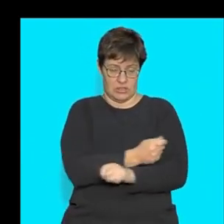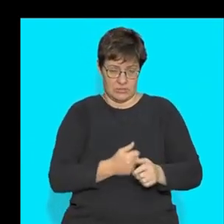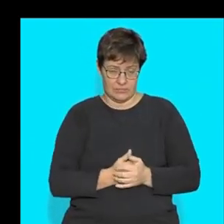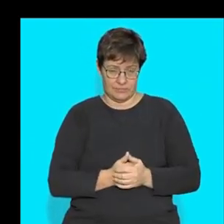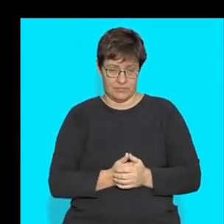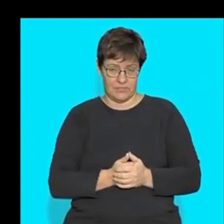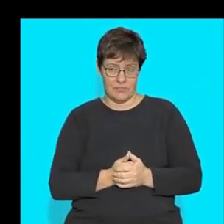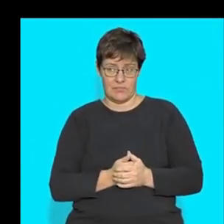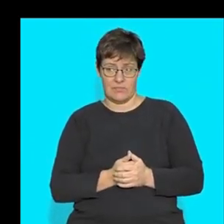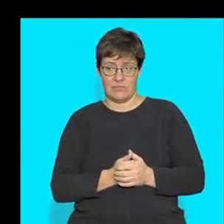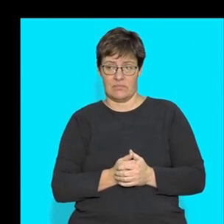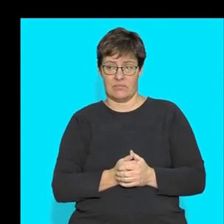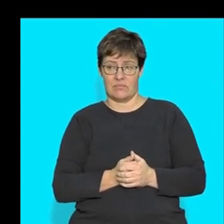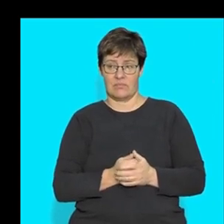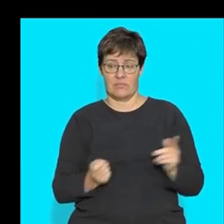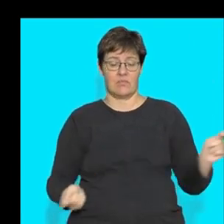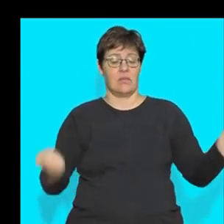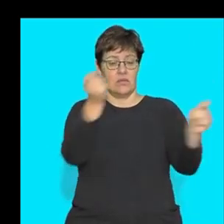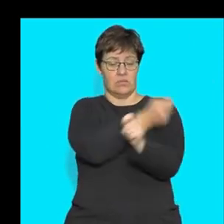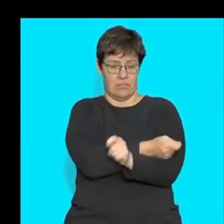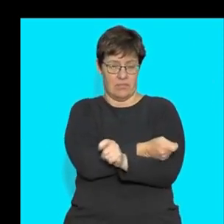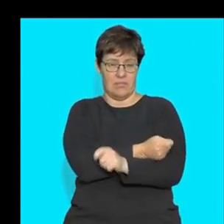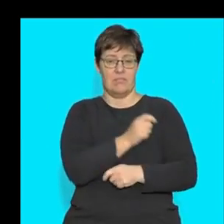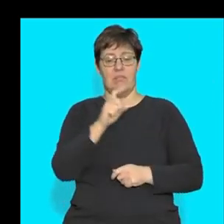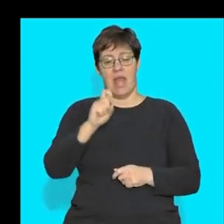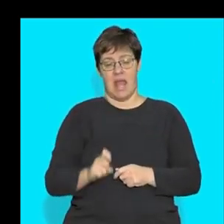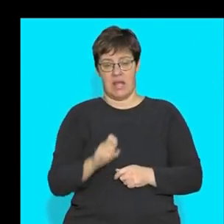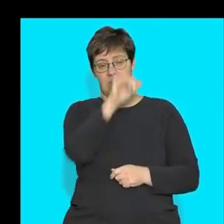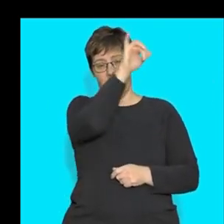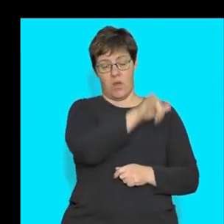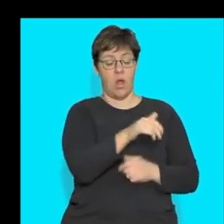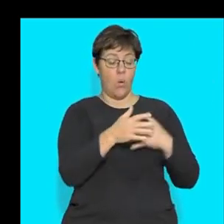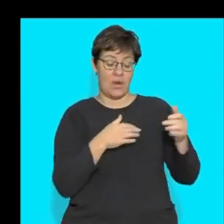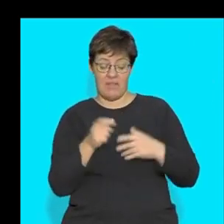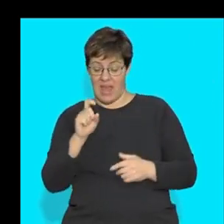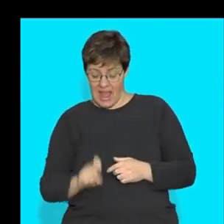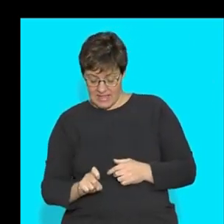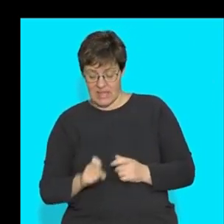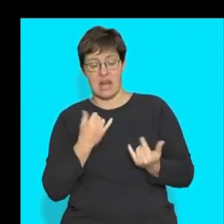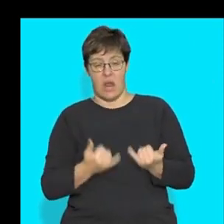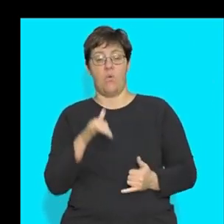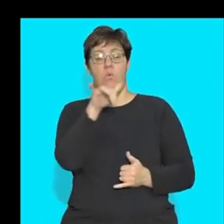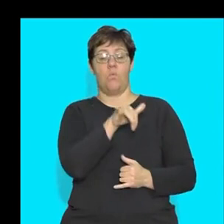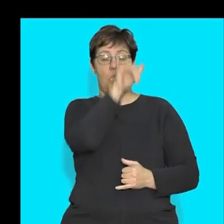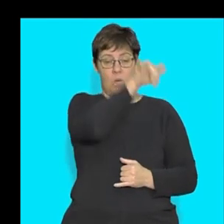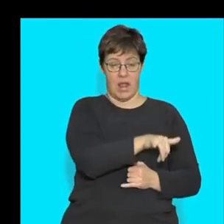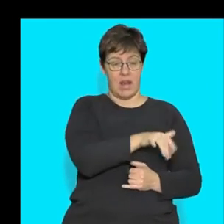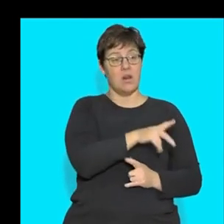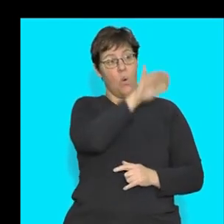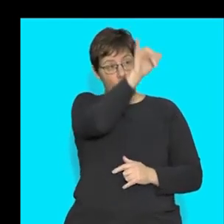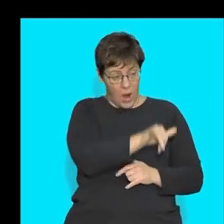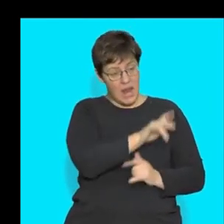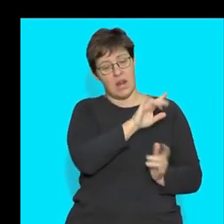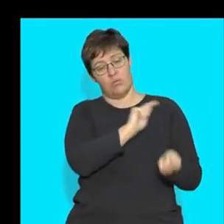use the word swap, right? You can swap x and y, meaning whatever that is x becomes y, and whatever that